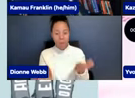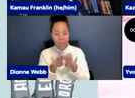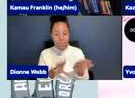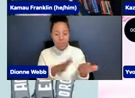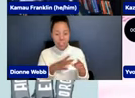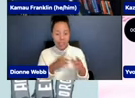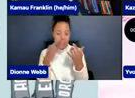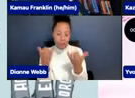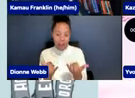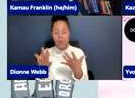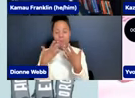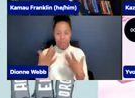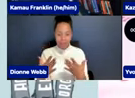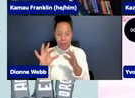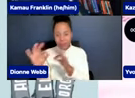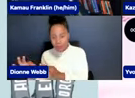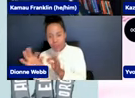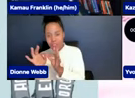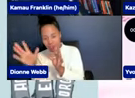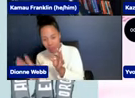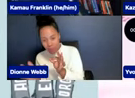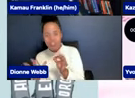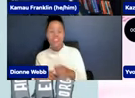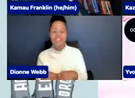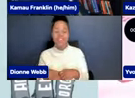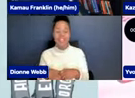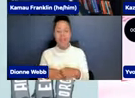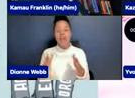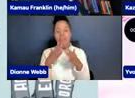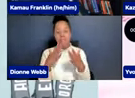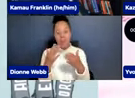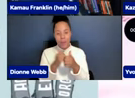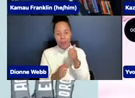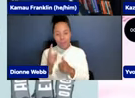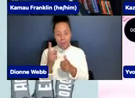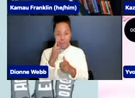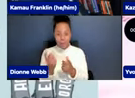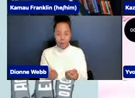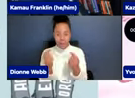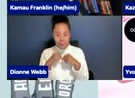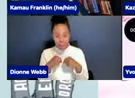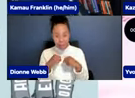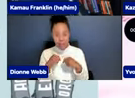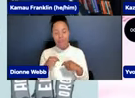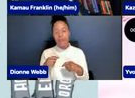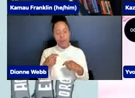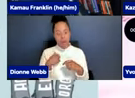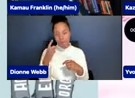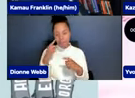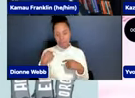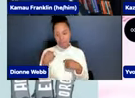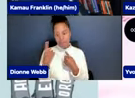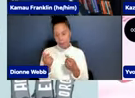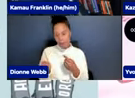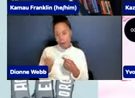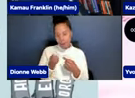you, interpreters. So thank you everyone for attending. I think it's been asked a number